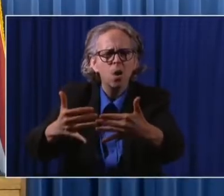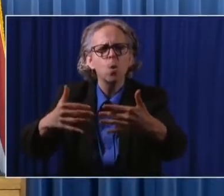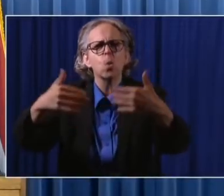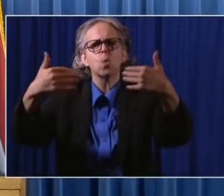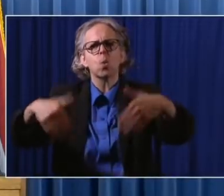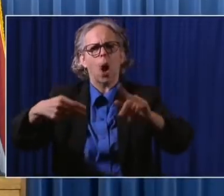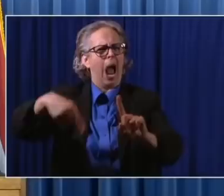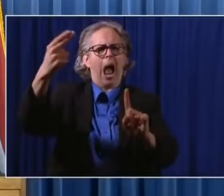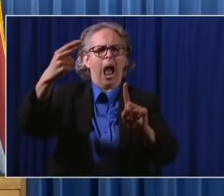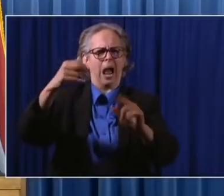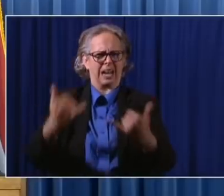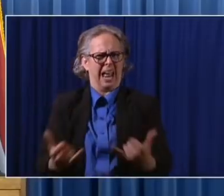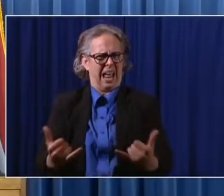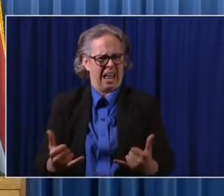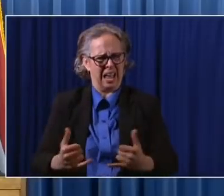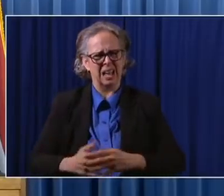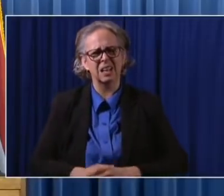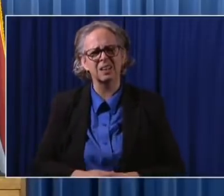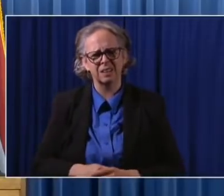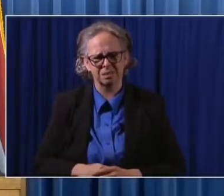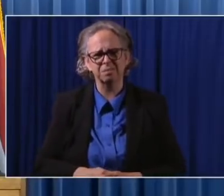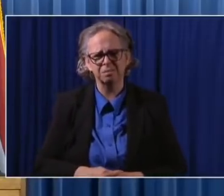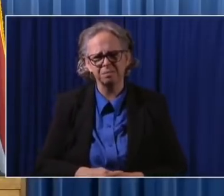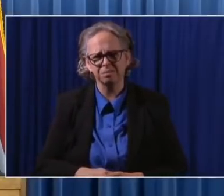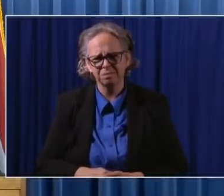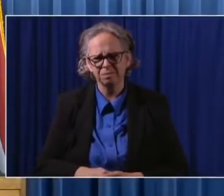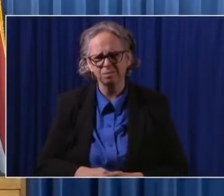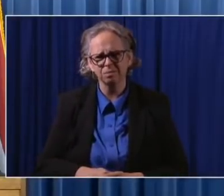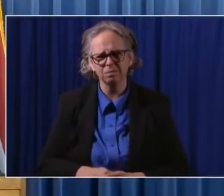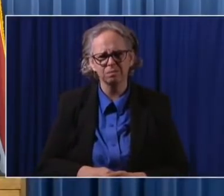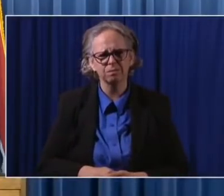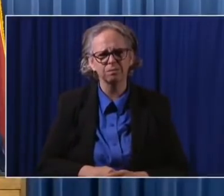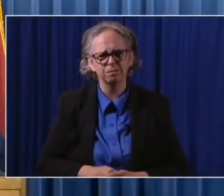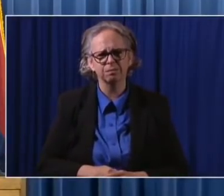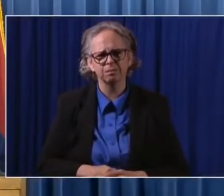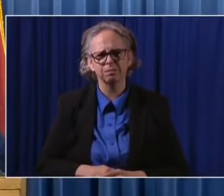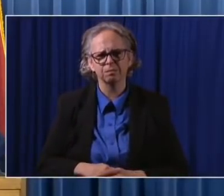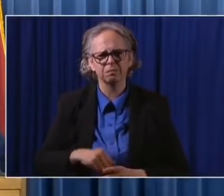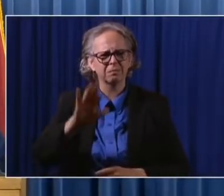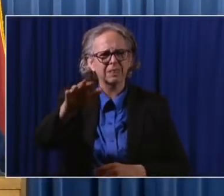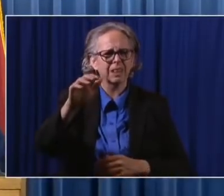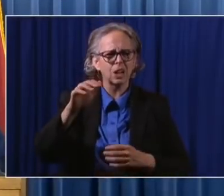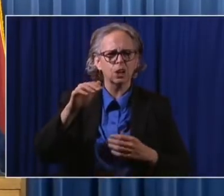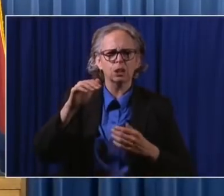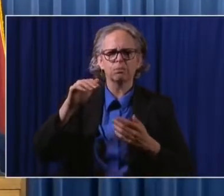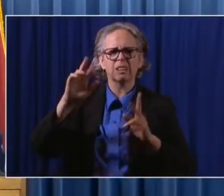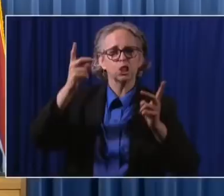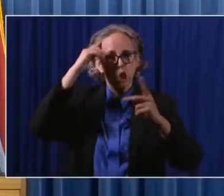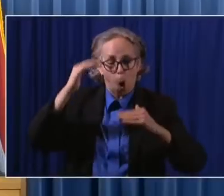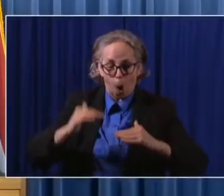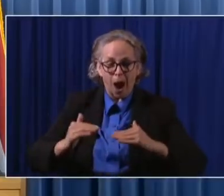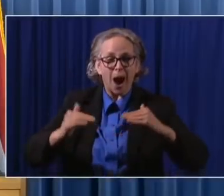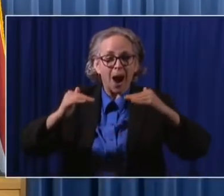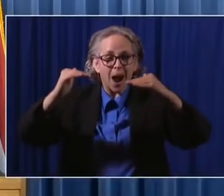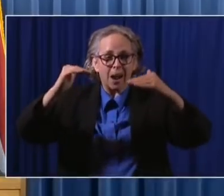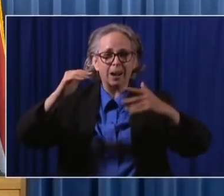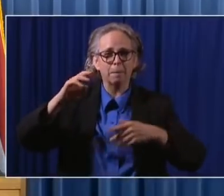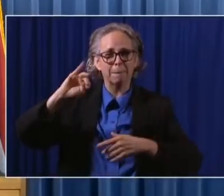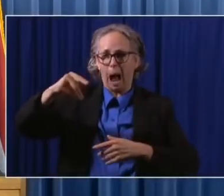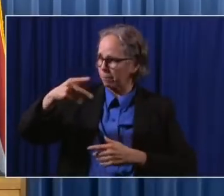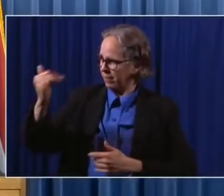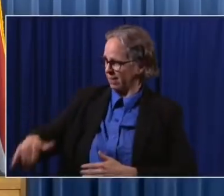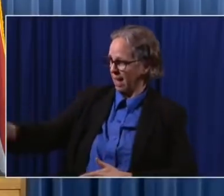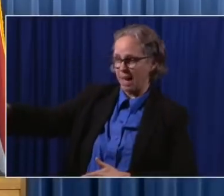Now we're going to look at the new risk level map. and